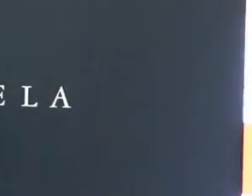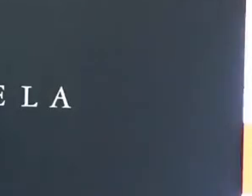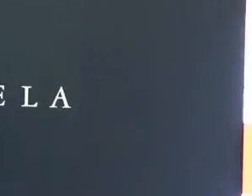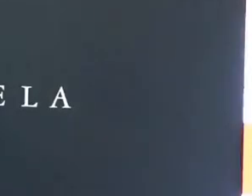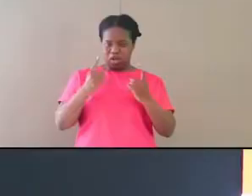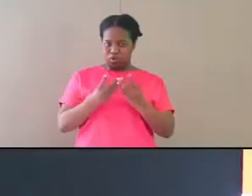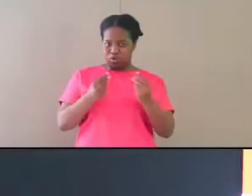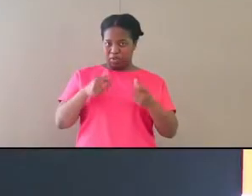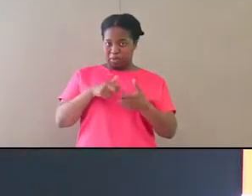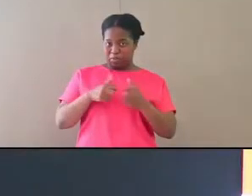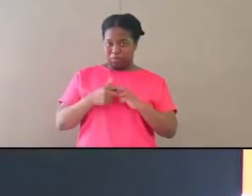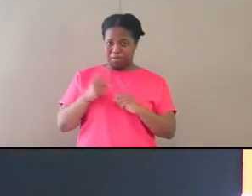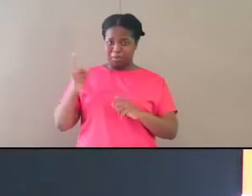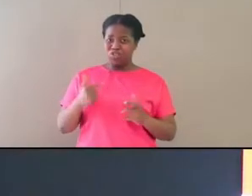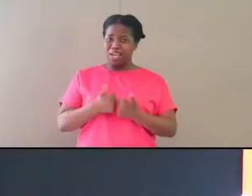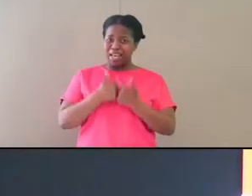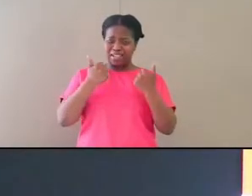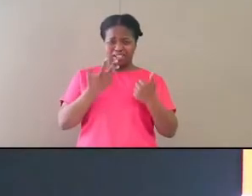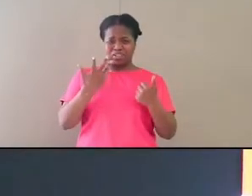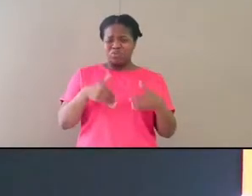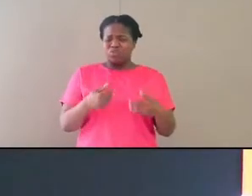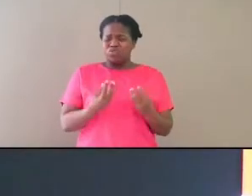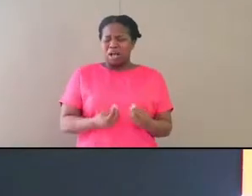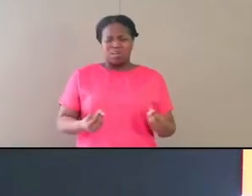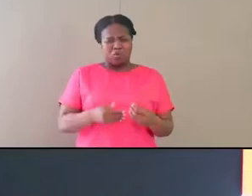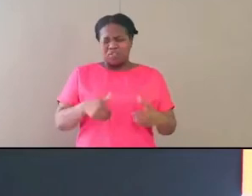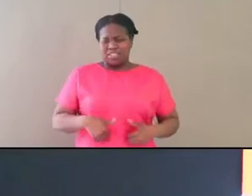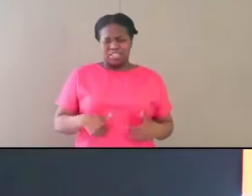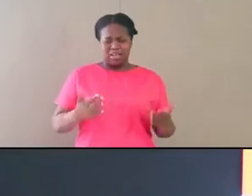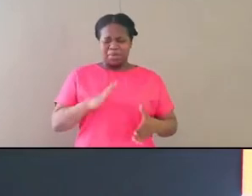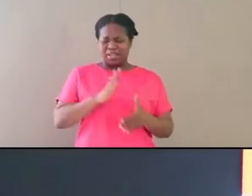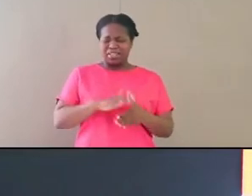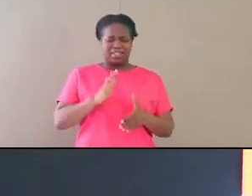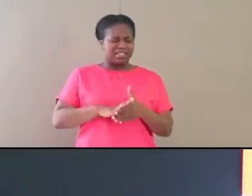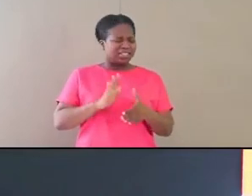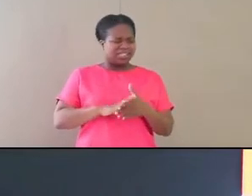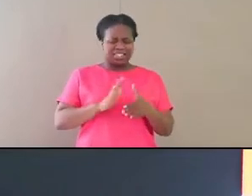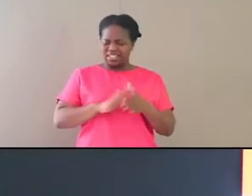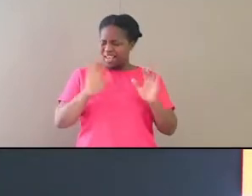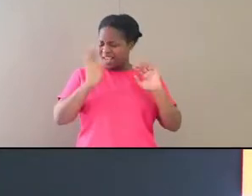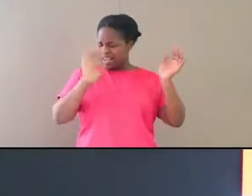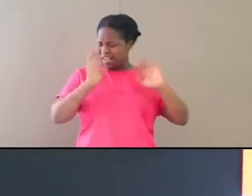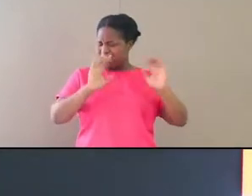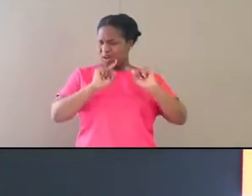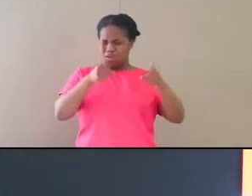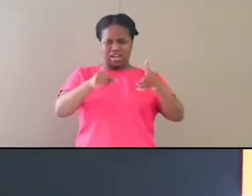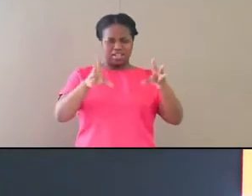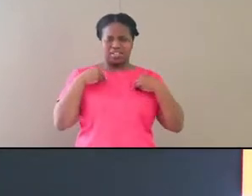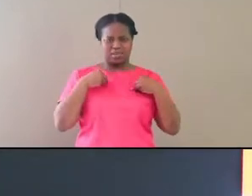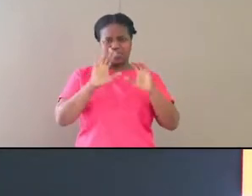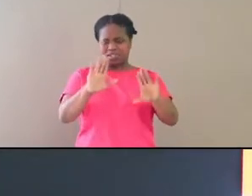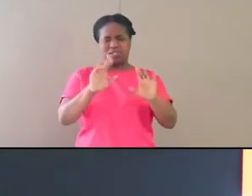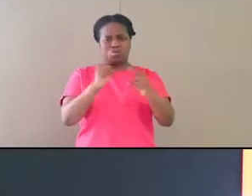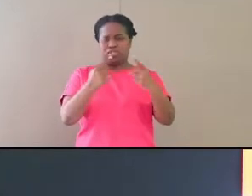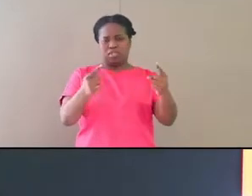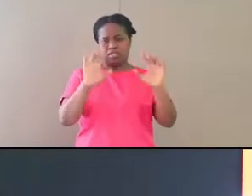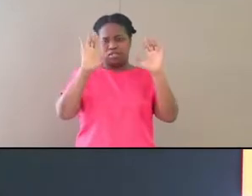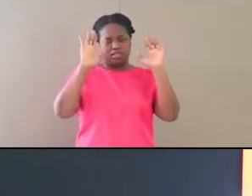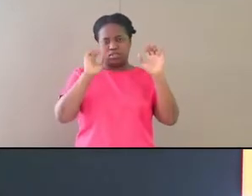this problem, the challenge of child poverty. Whatever other reasons can be given, don't think, after this presentation, I don't think you could say that.